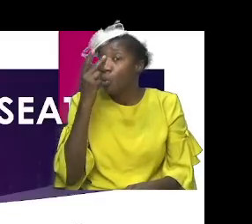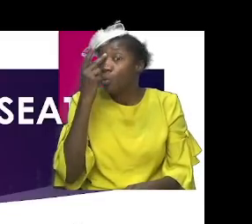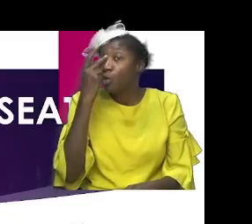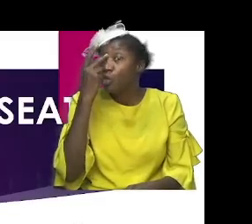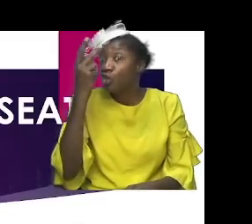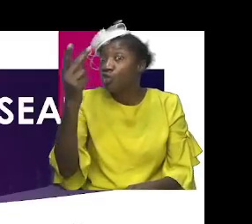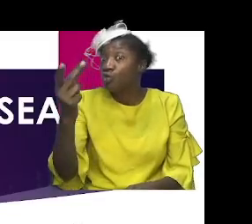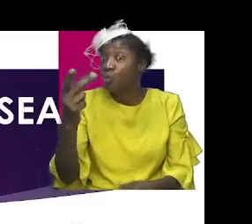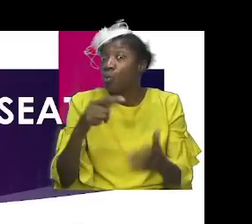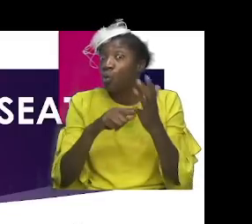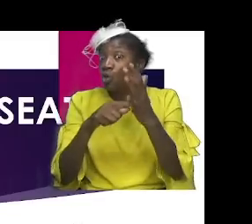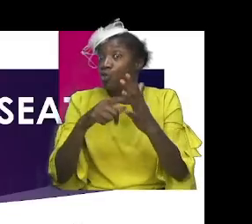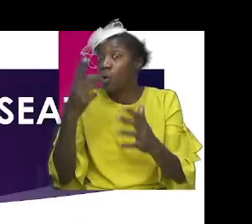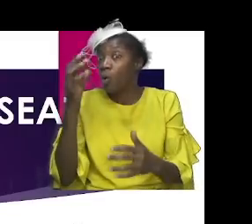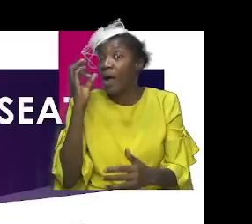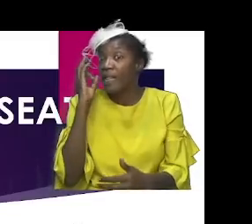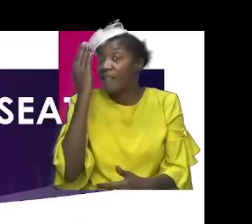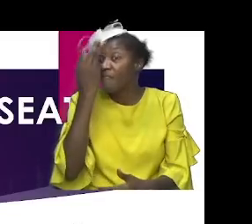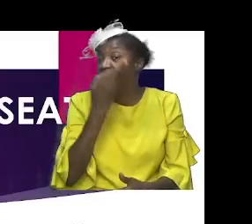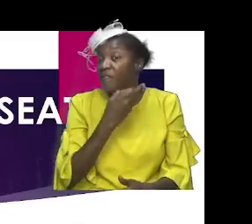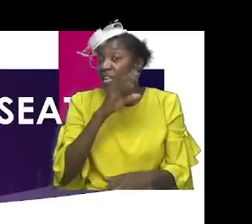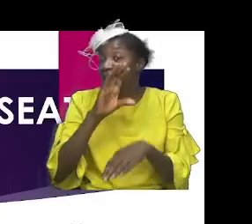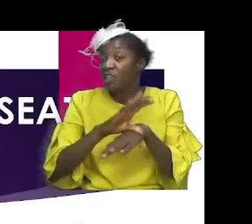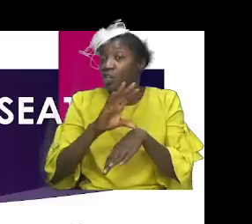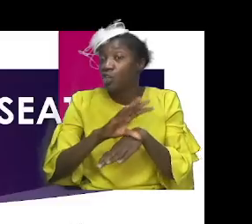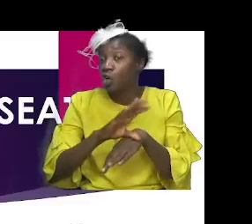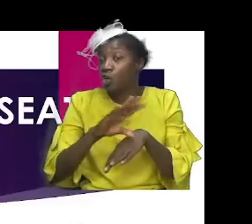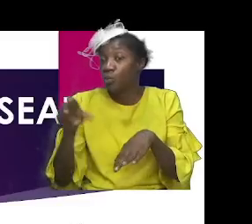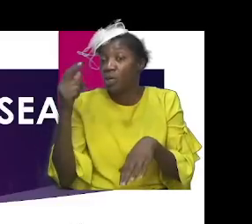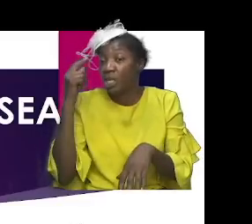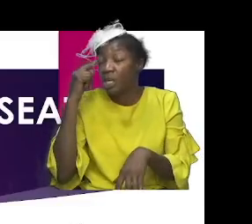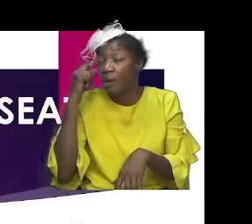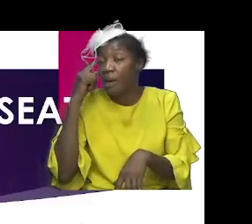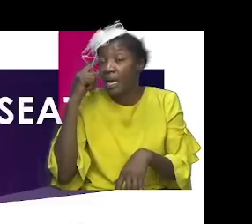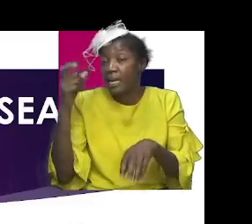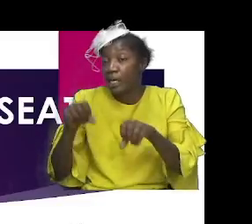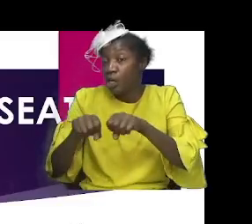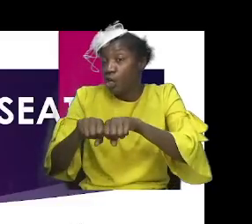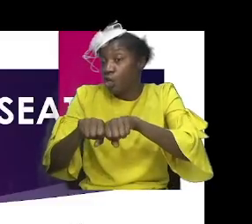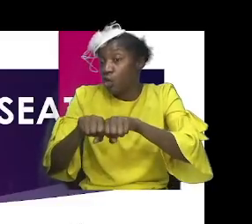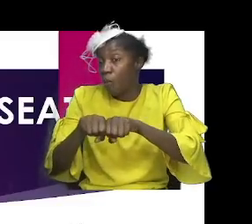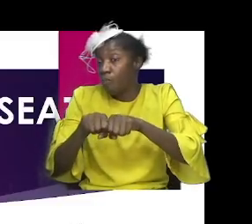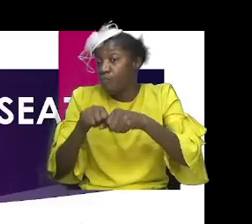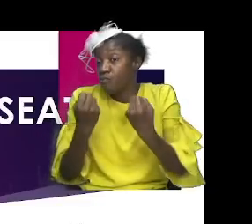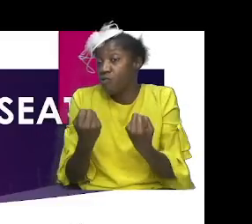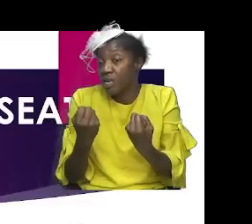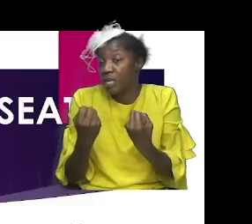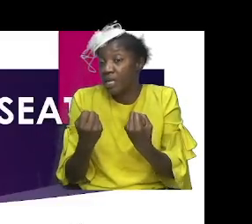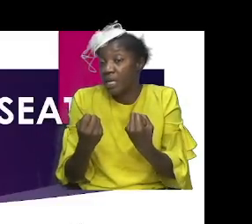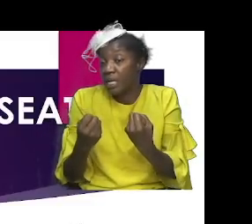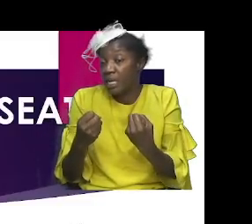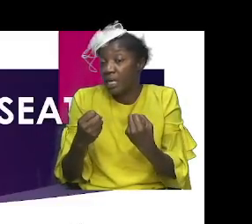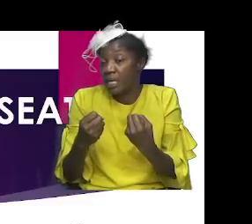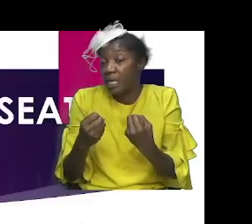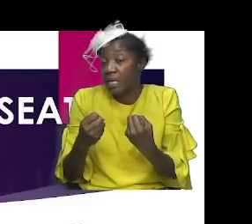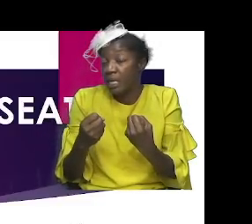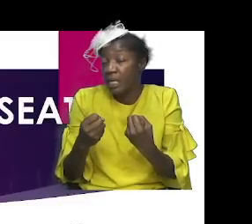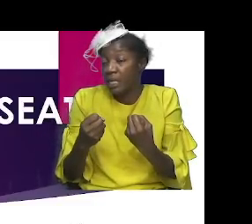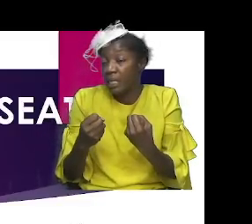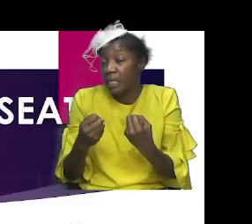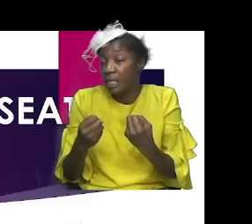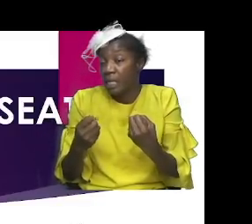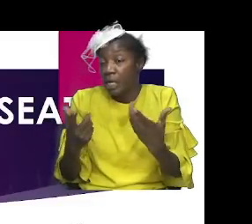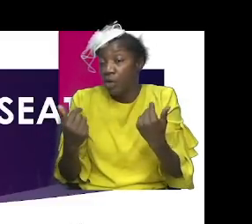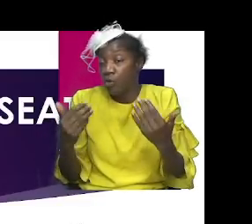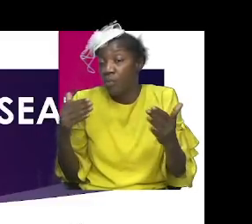but in our minds we are tearing it down. We show one face in church, but in our minds we are opposing.